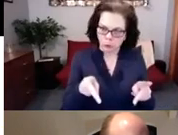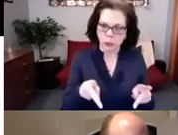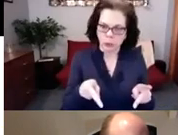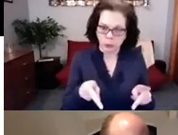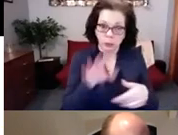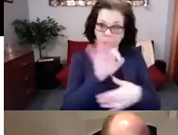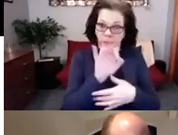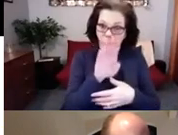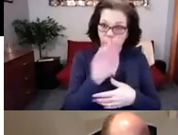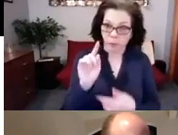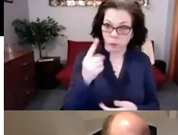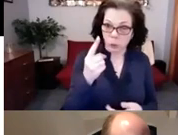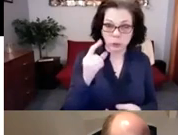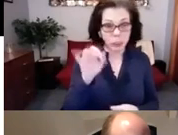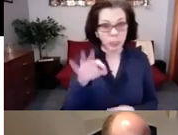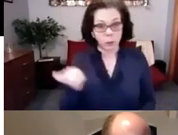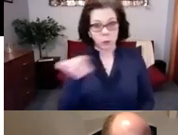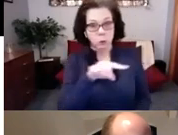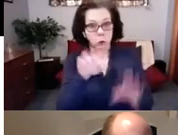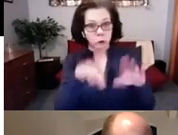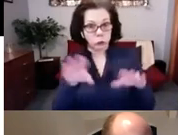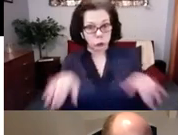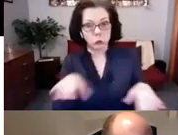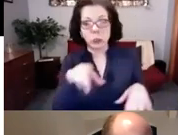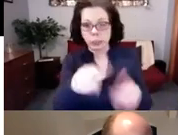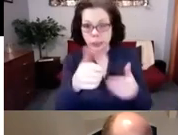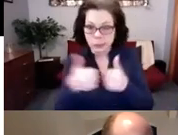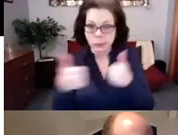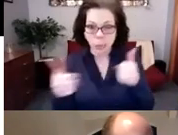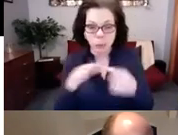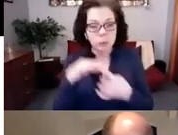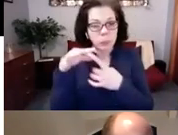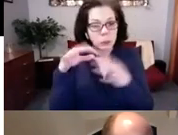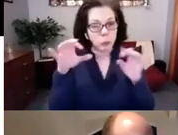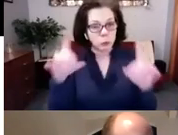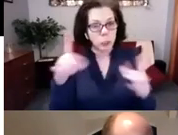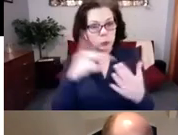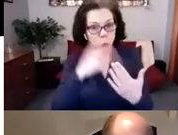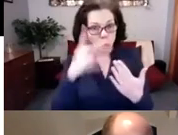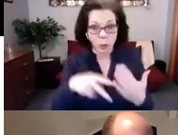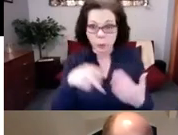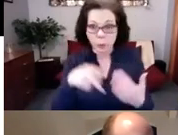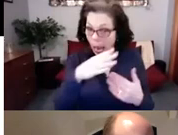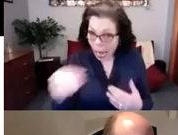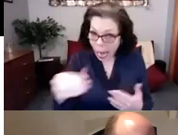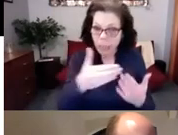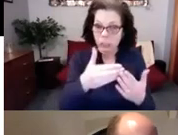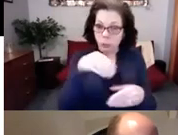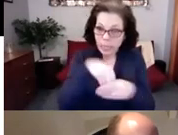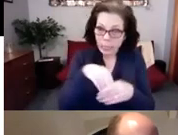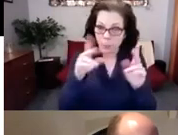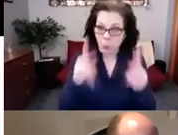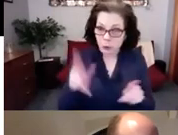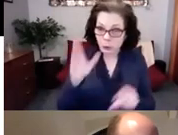1, if your child is in a substantially separate special education program and you were previously in person,